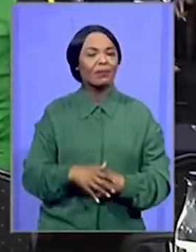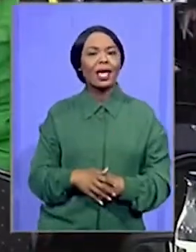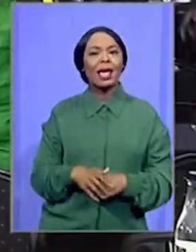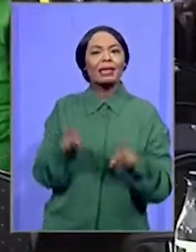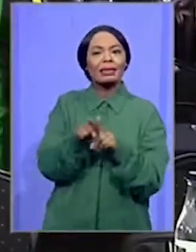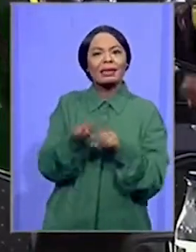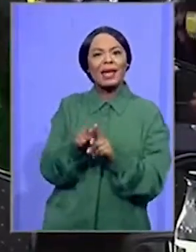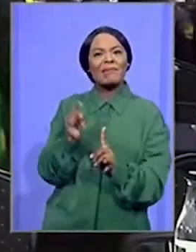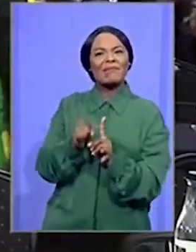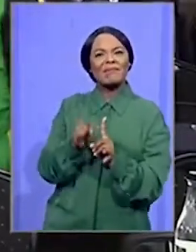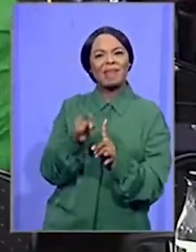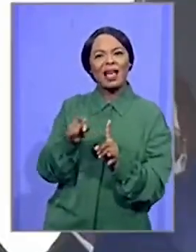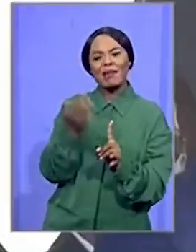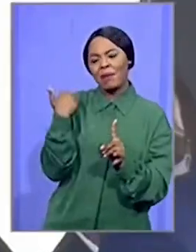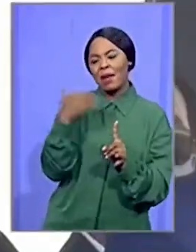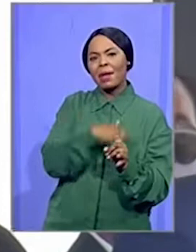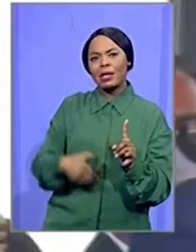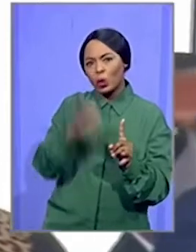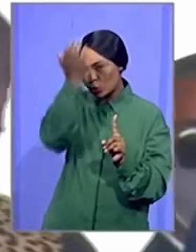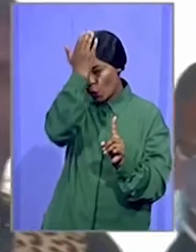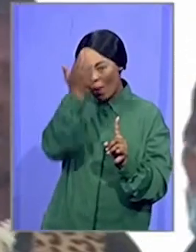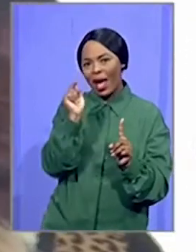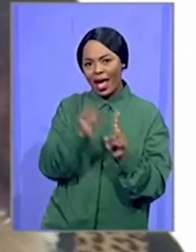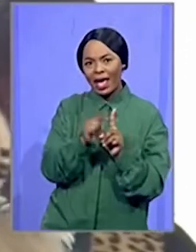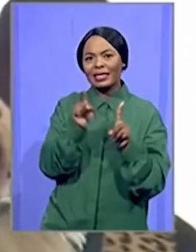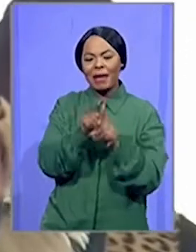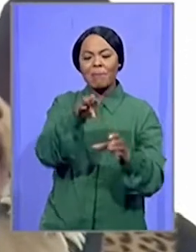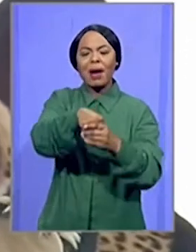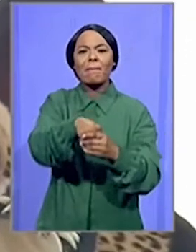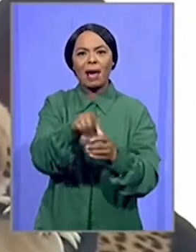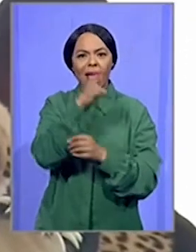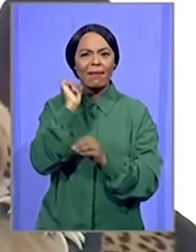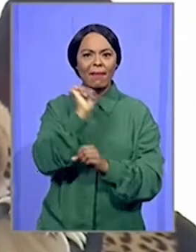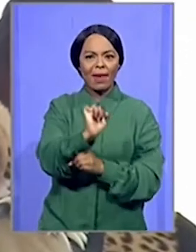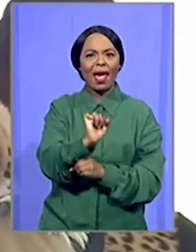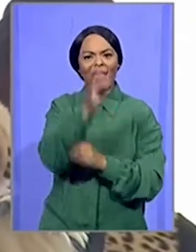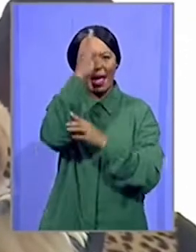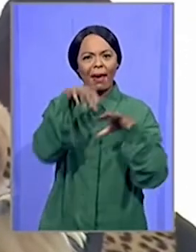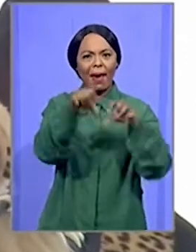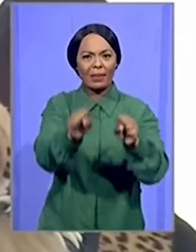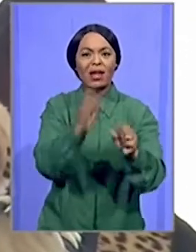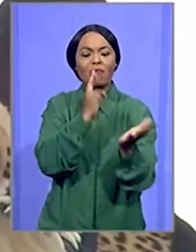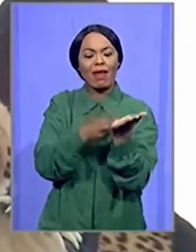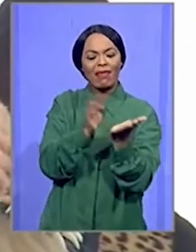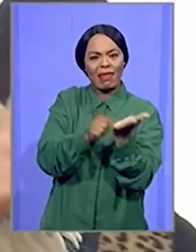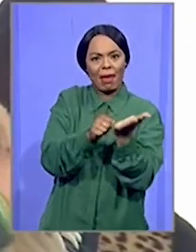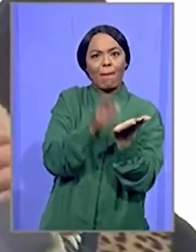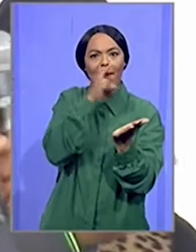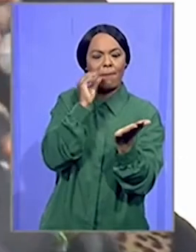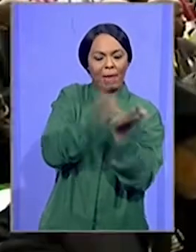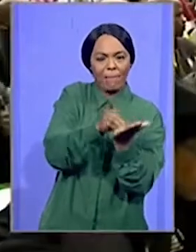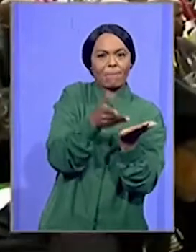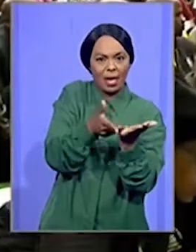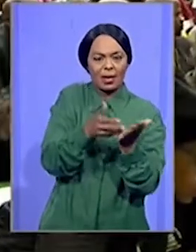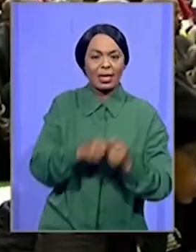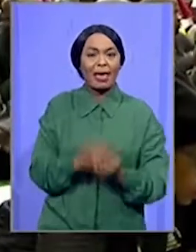mopresidente wa maloba ka go ANC Jacob Zuma le lona le tateditšwe ka pegong ya mafelelo ya go nyakišišwa go goga mmuso ka nko. Pego yeo